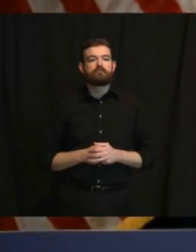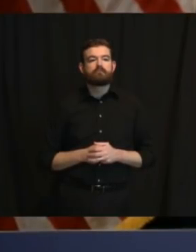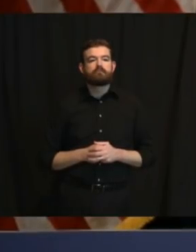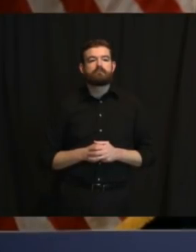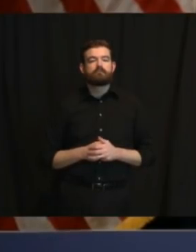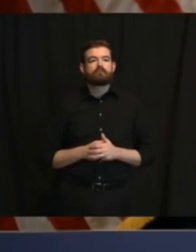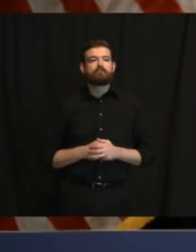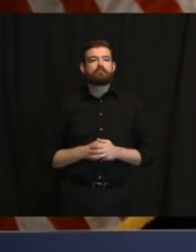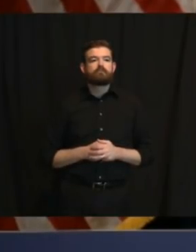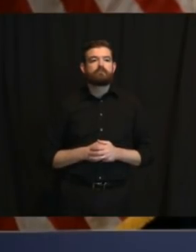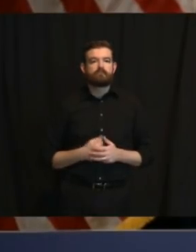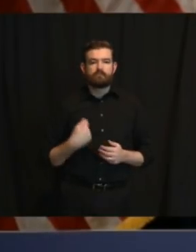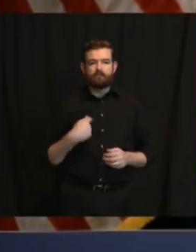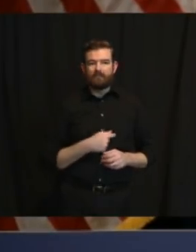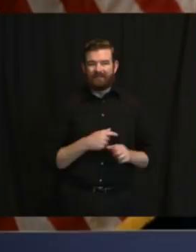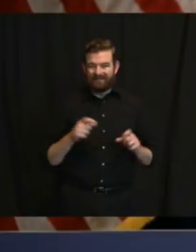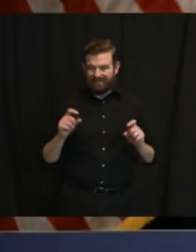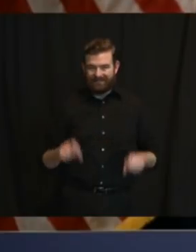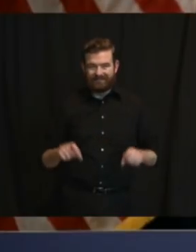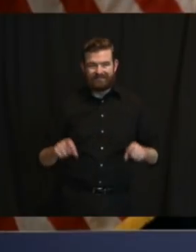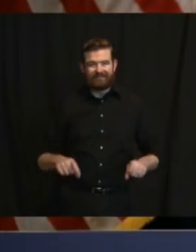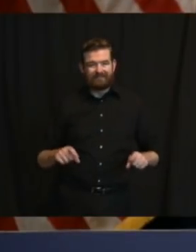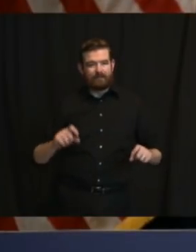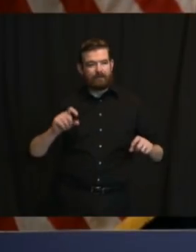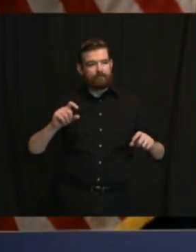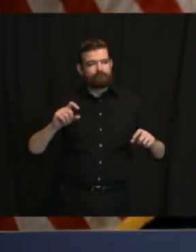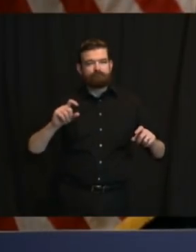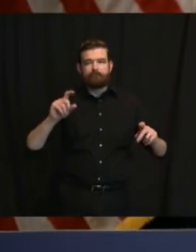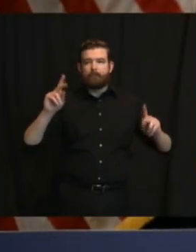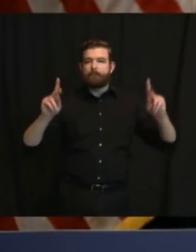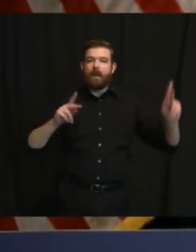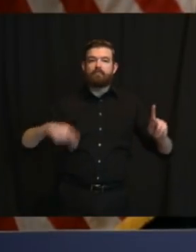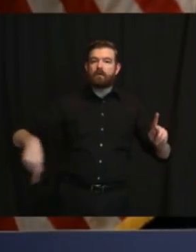the ground advice, and it'll be based on the facts.